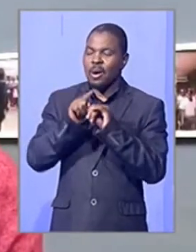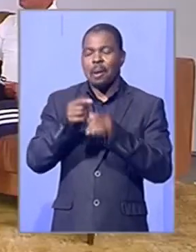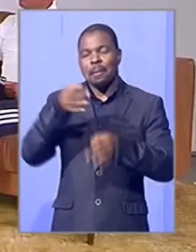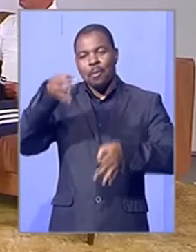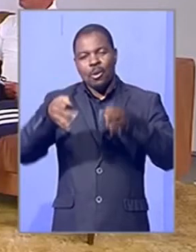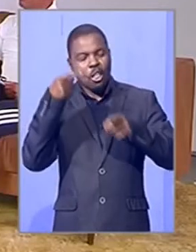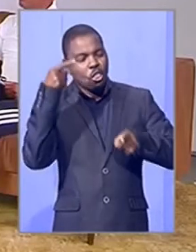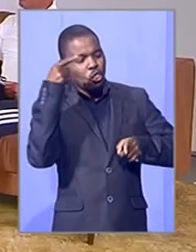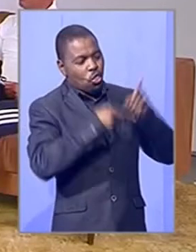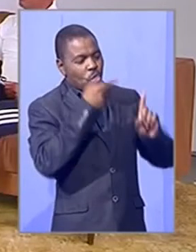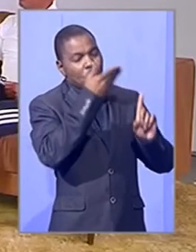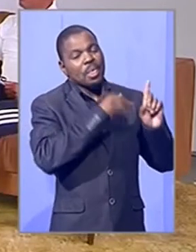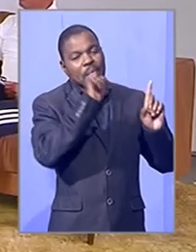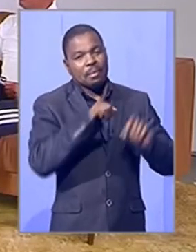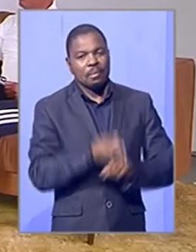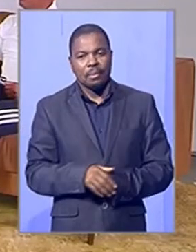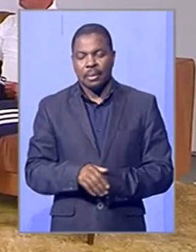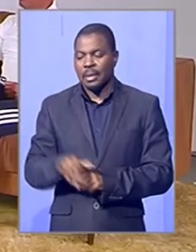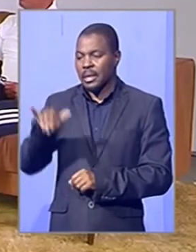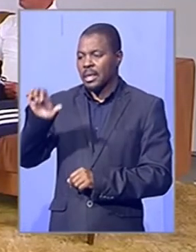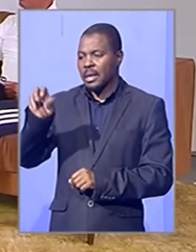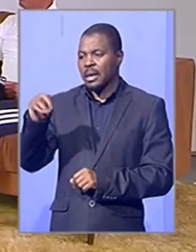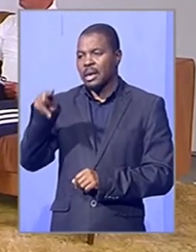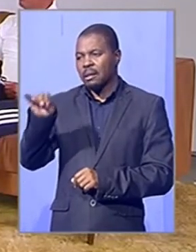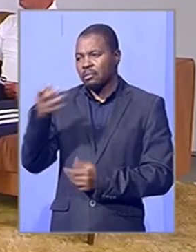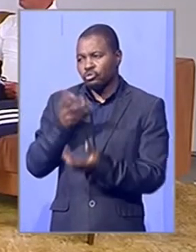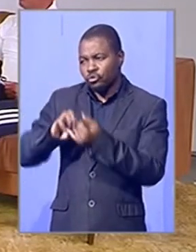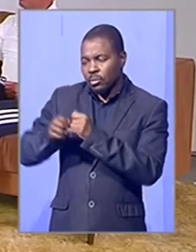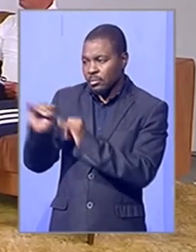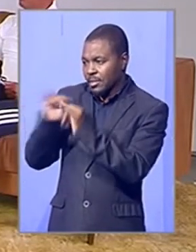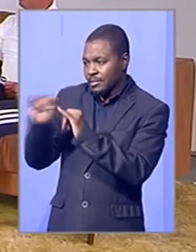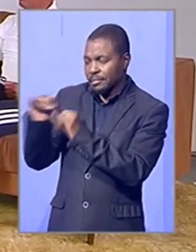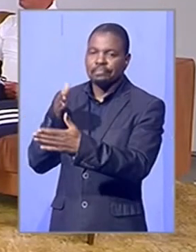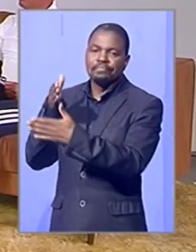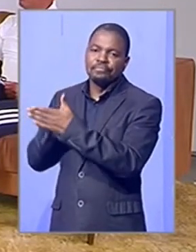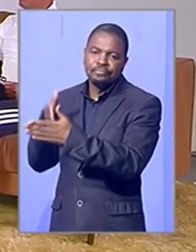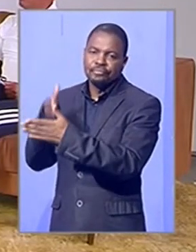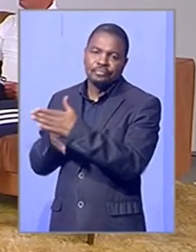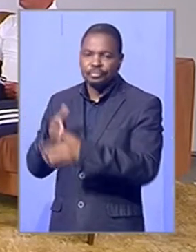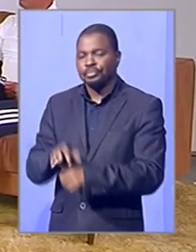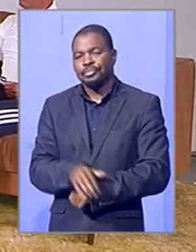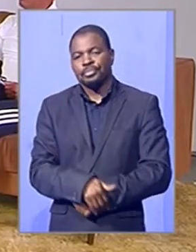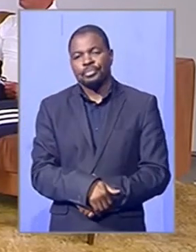criticism. Matsapa a fumana Yengeni ho hlakisa lehlakorela haela ditaba a folo ditse.